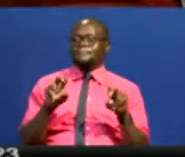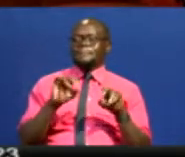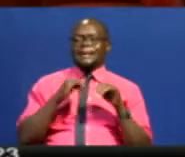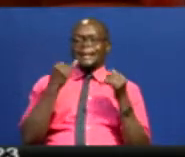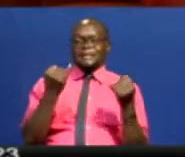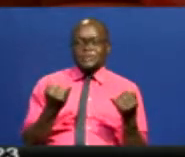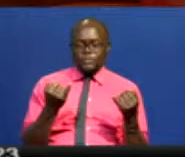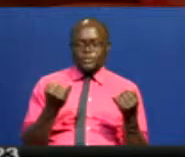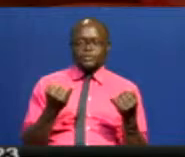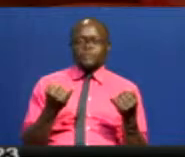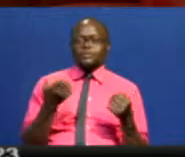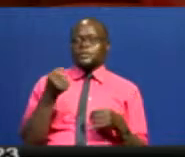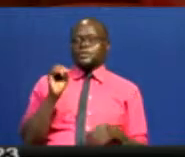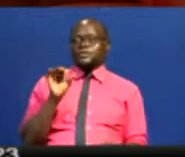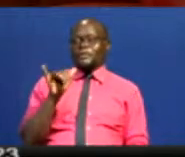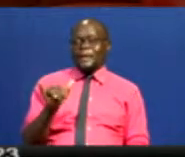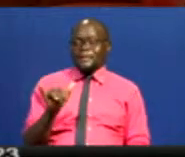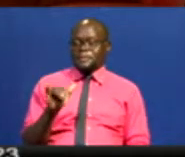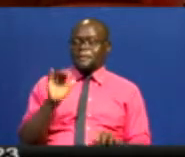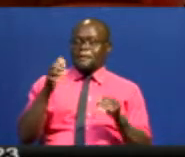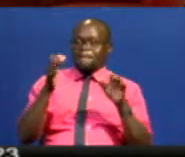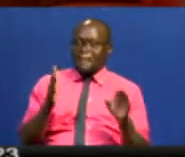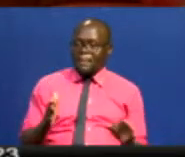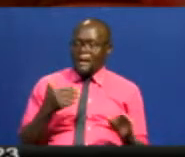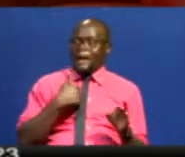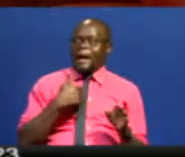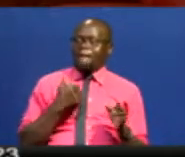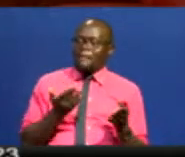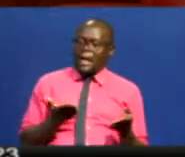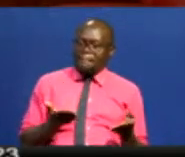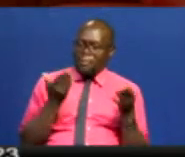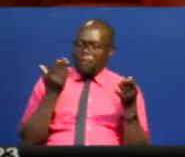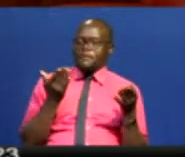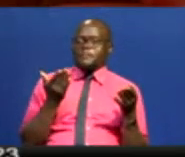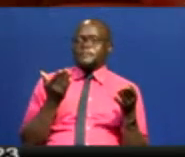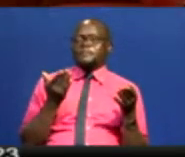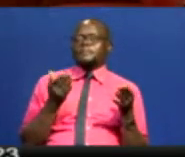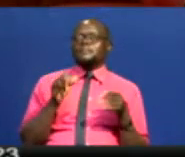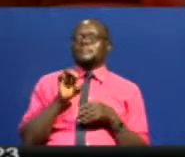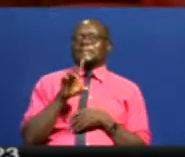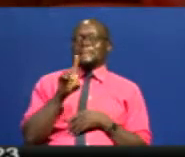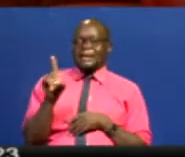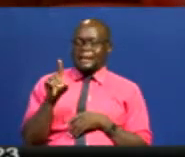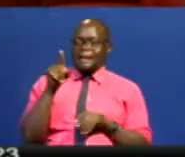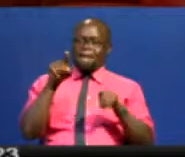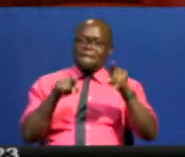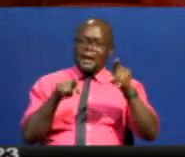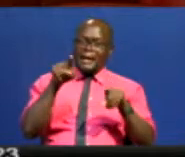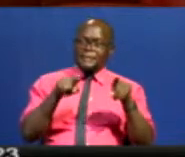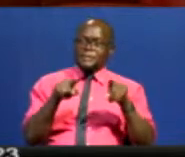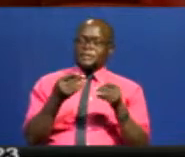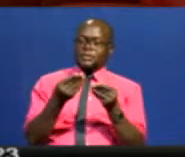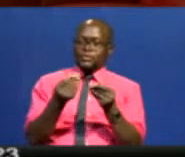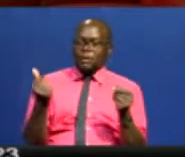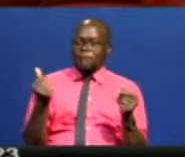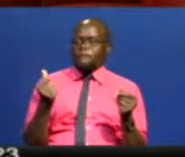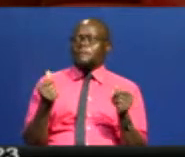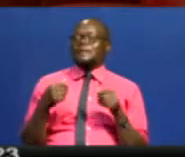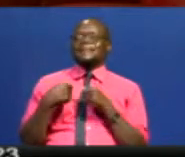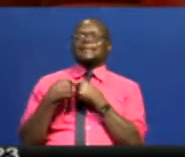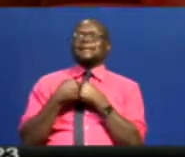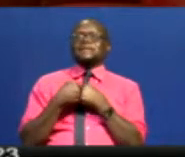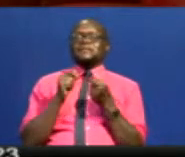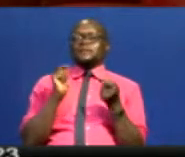institutes, so that farmers can have improved seed varieties to suit the